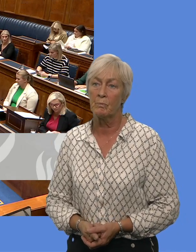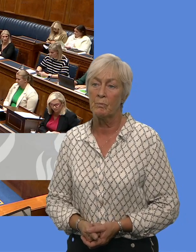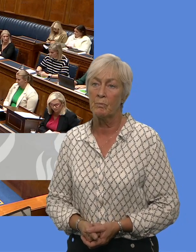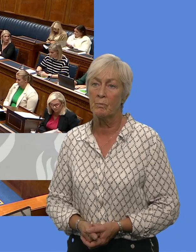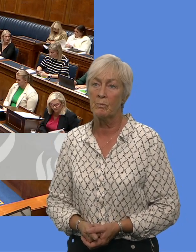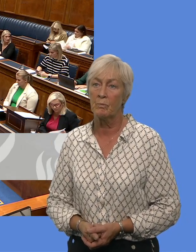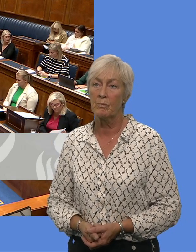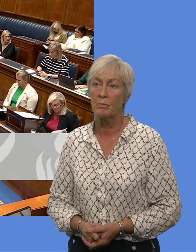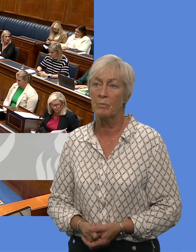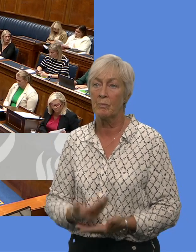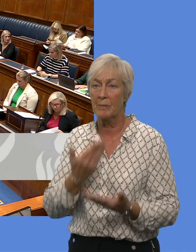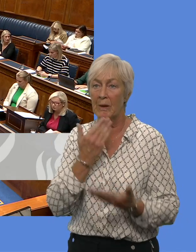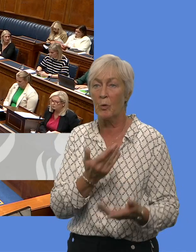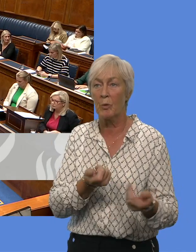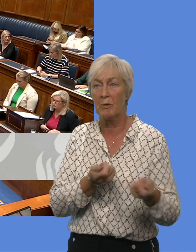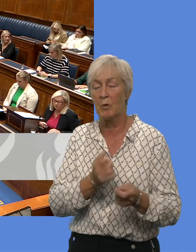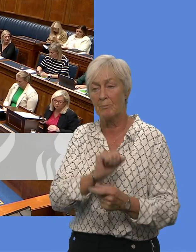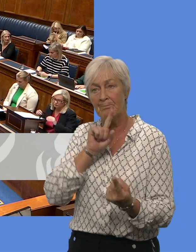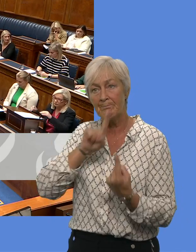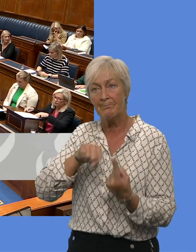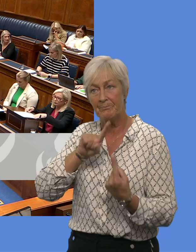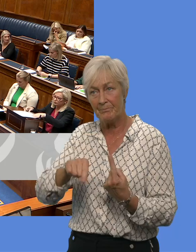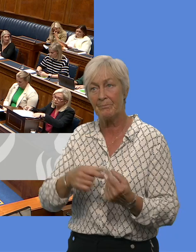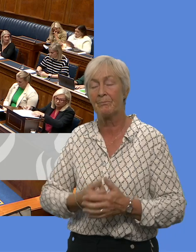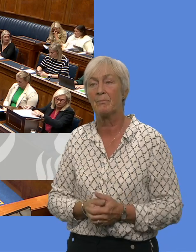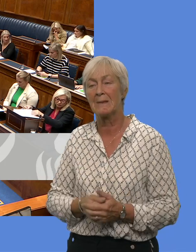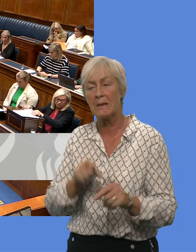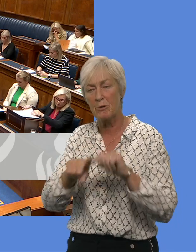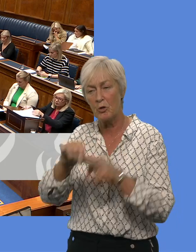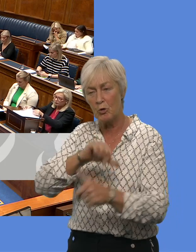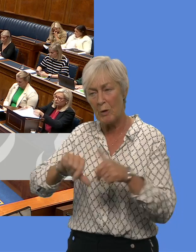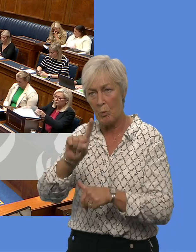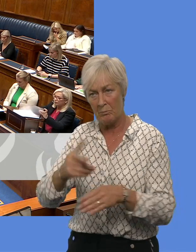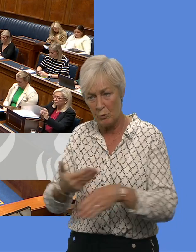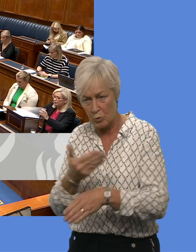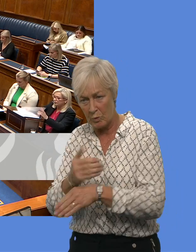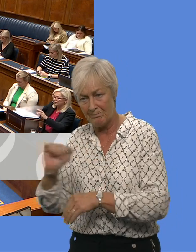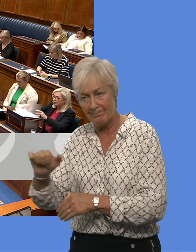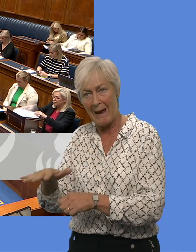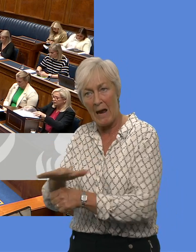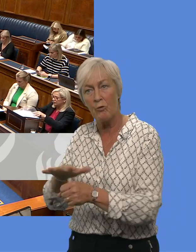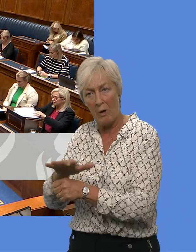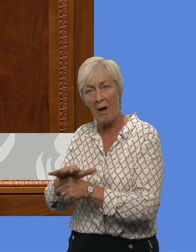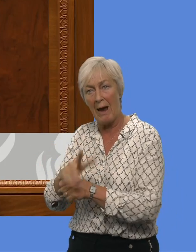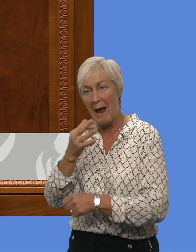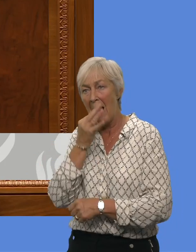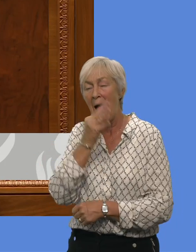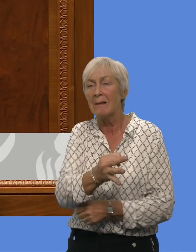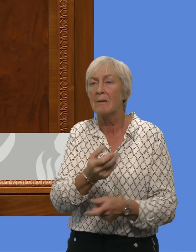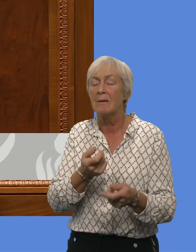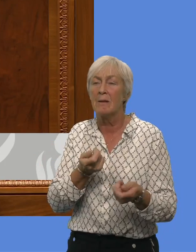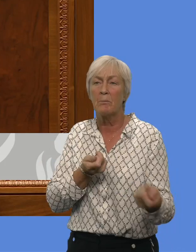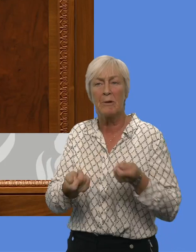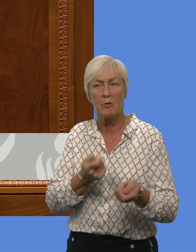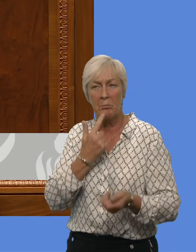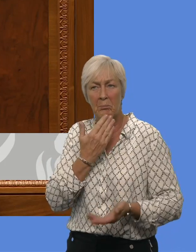And I thank the Minister for her answer up to now, especially around what has been done in the Urban Villages project. Could I ask the Minister